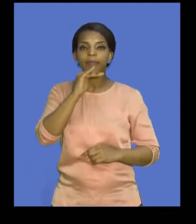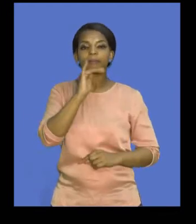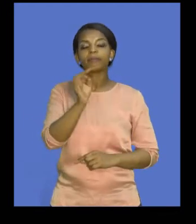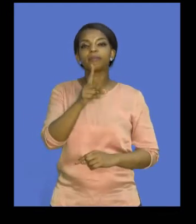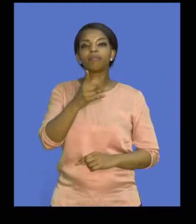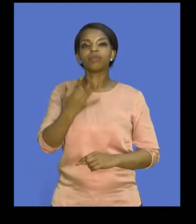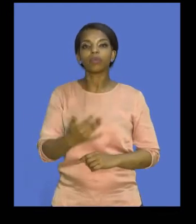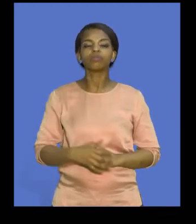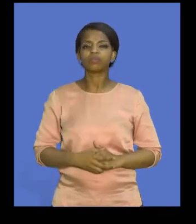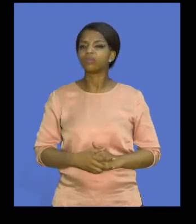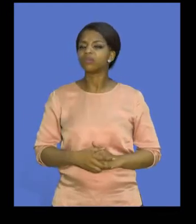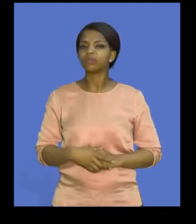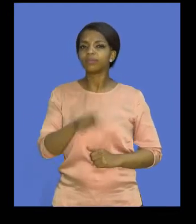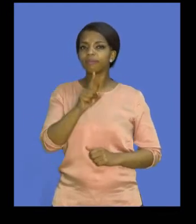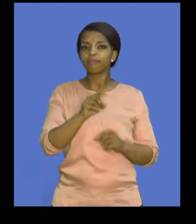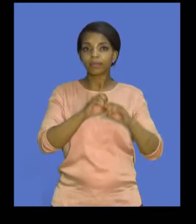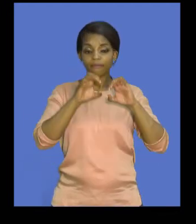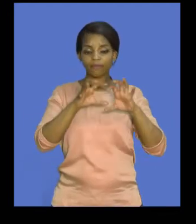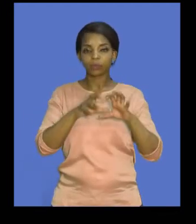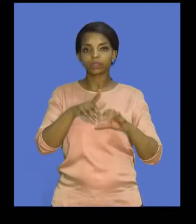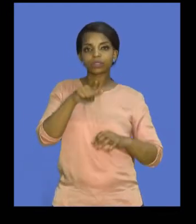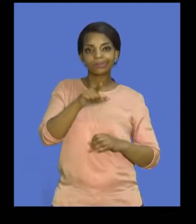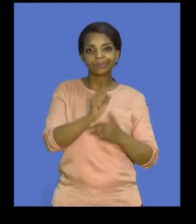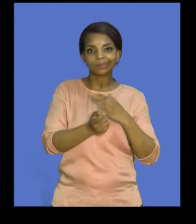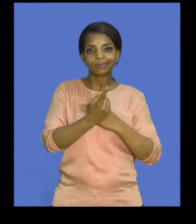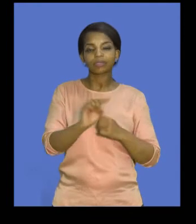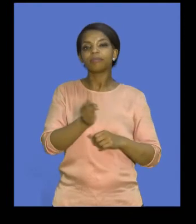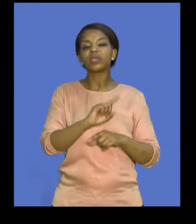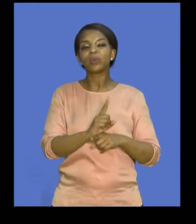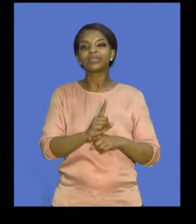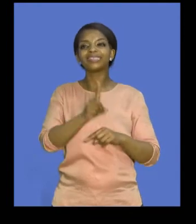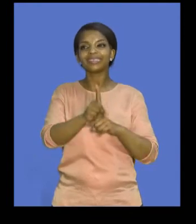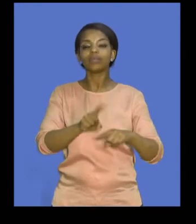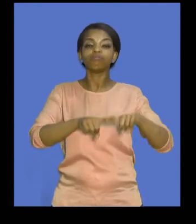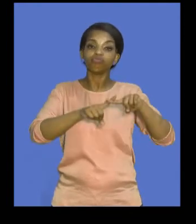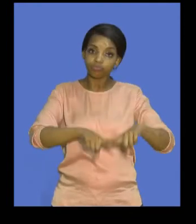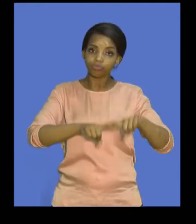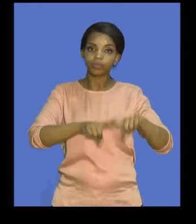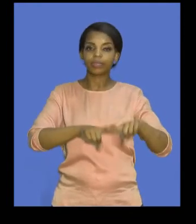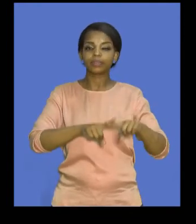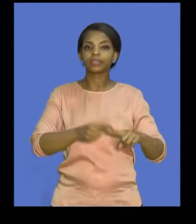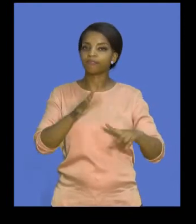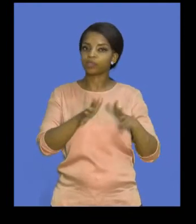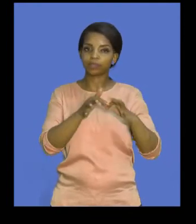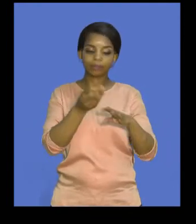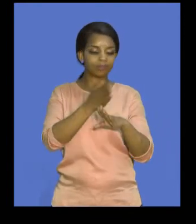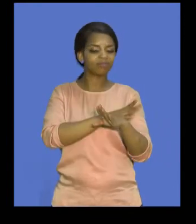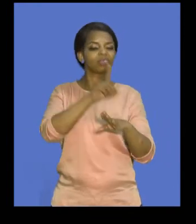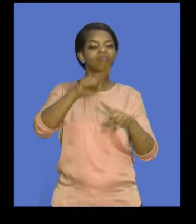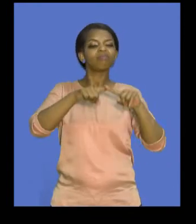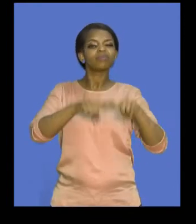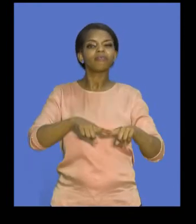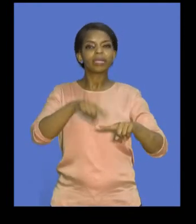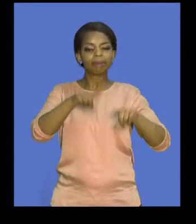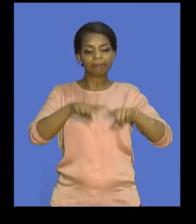actually the dependent variable. Okay, we've already spoken about the dependent variable and what exactly it's all about. So